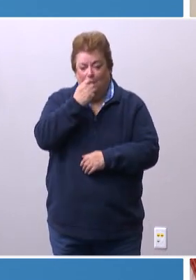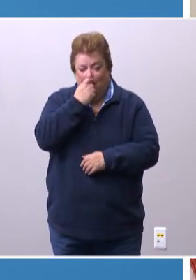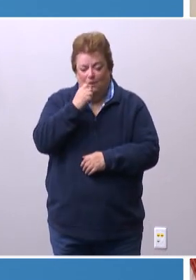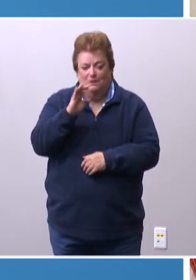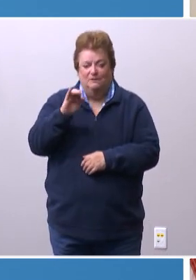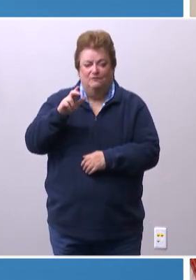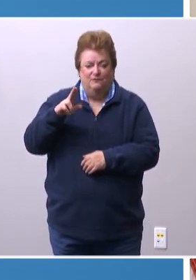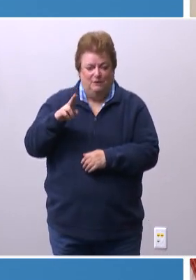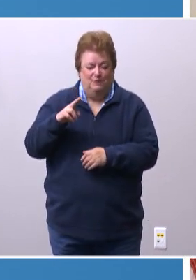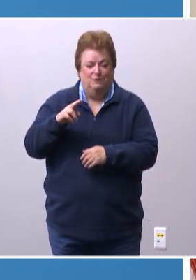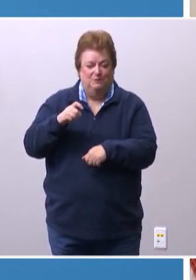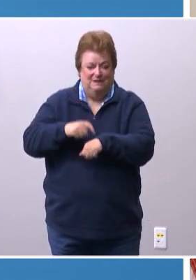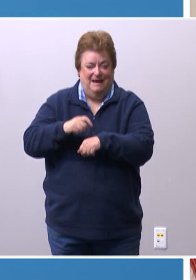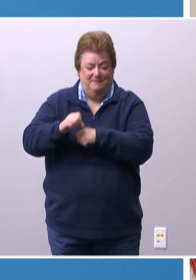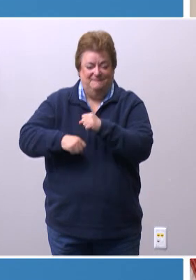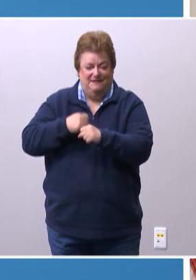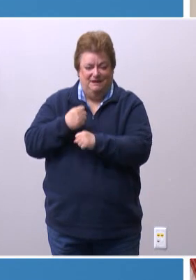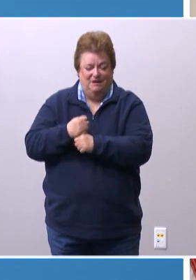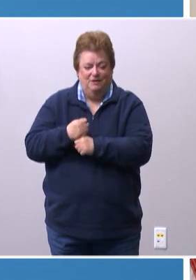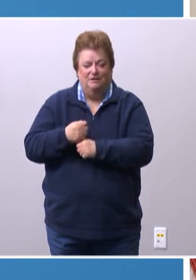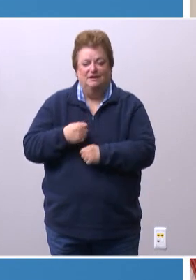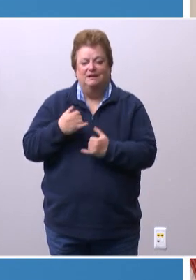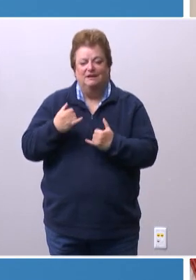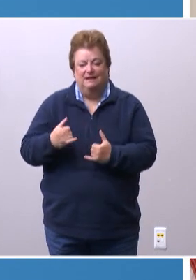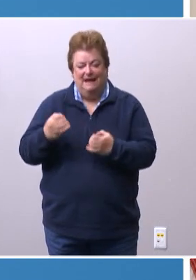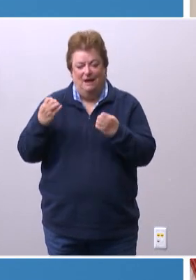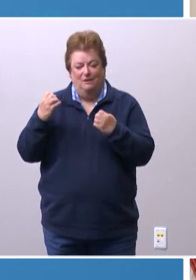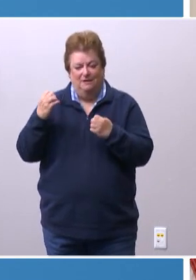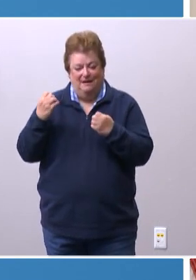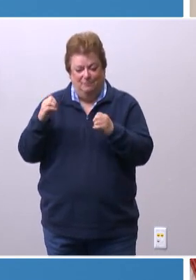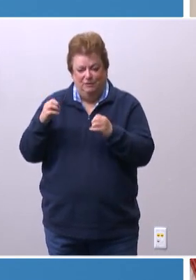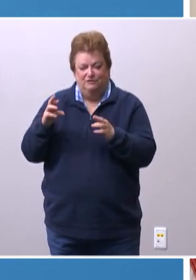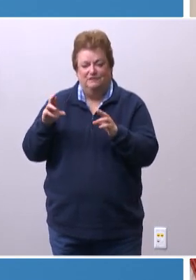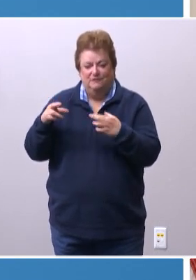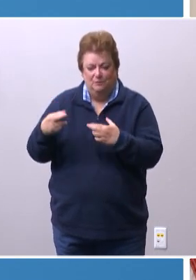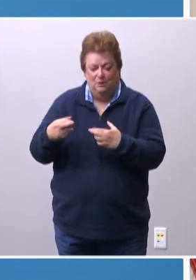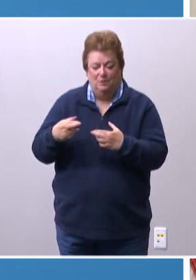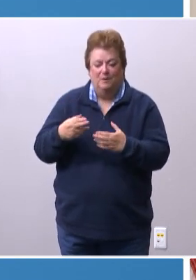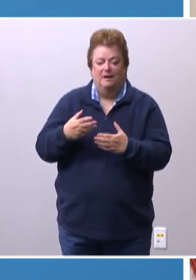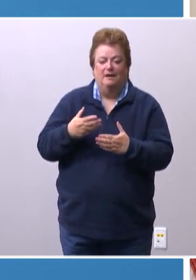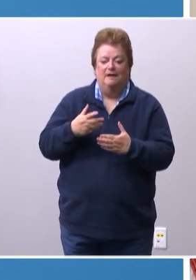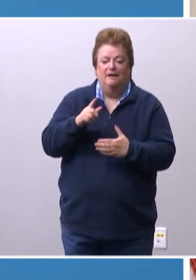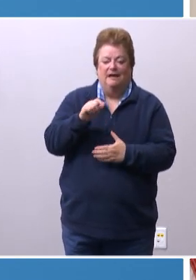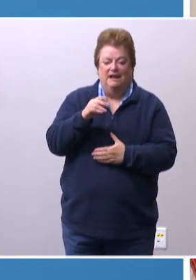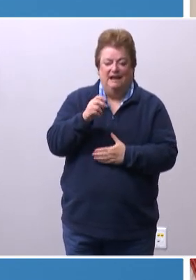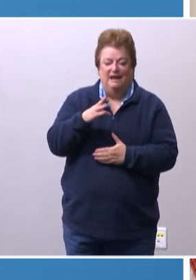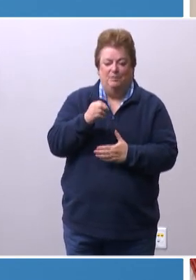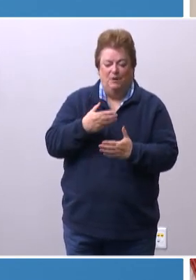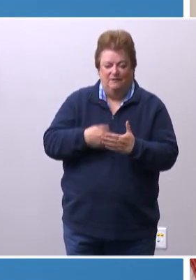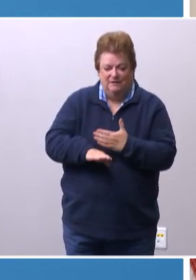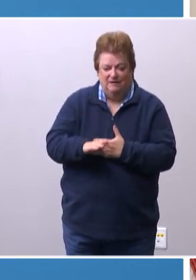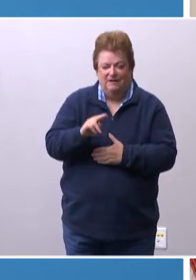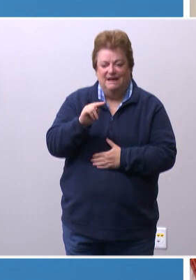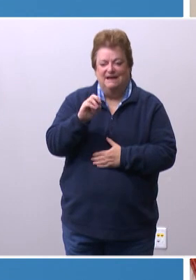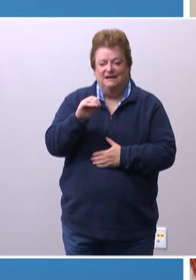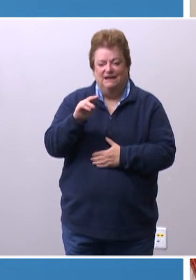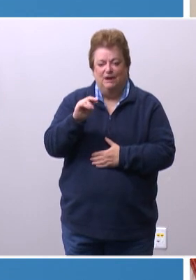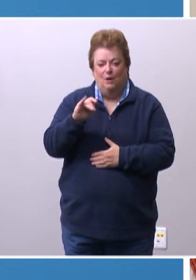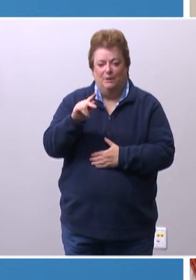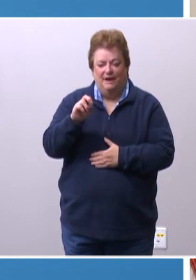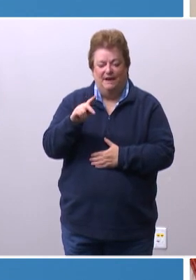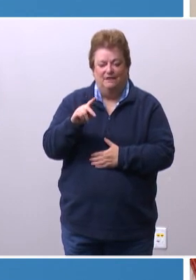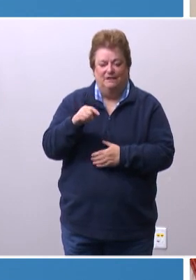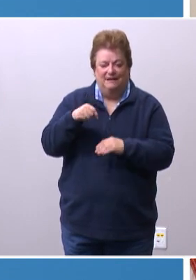pediatric ER is seeing record numbers of patients, as well as our labor and delivery unit, our neonatal intensive care